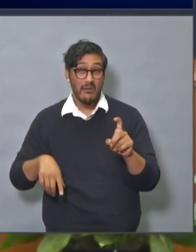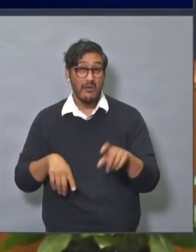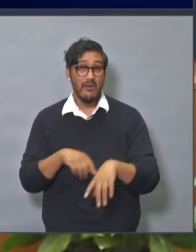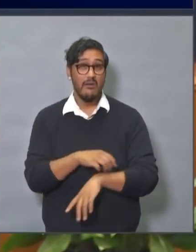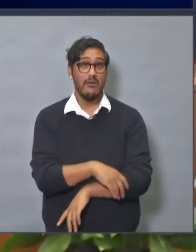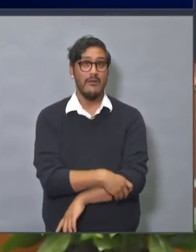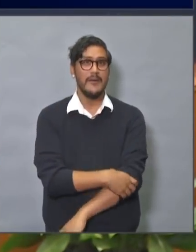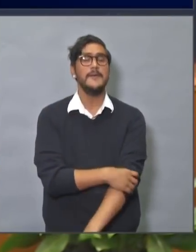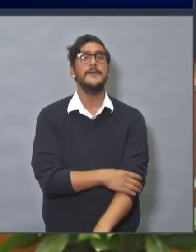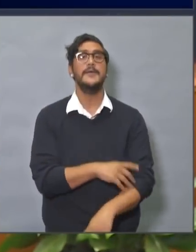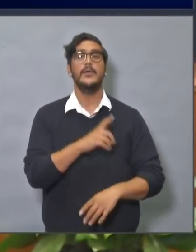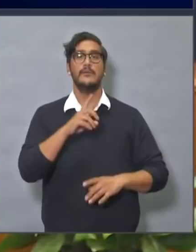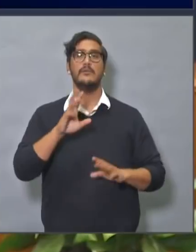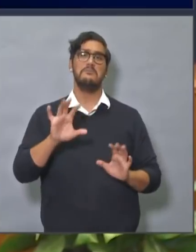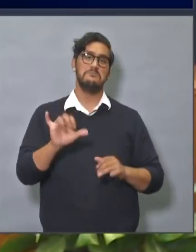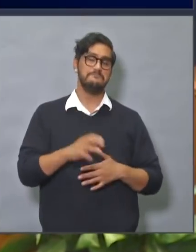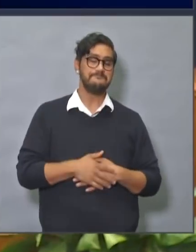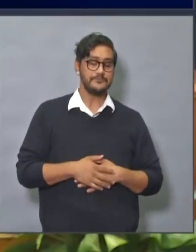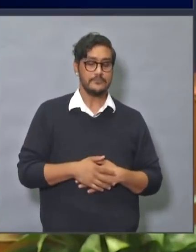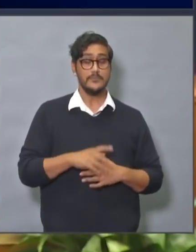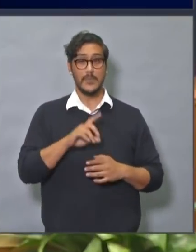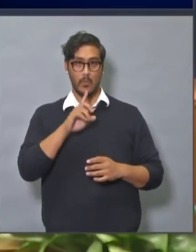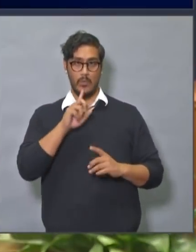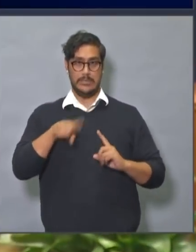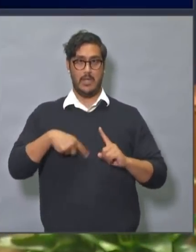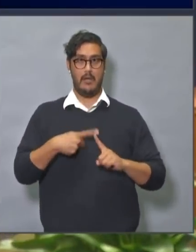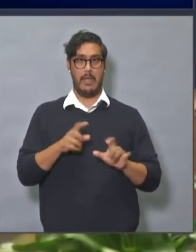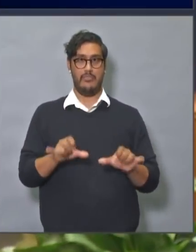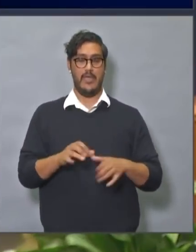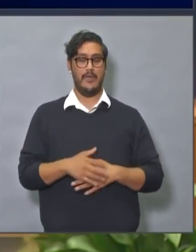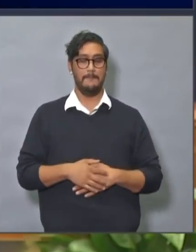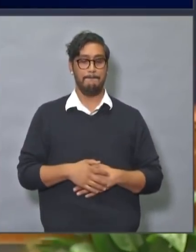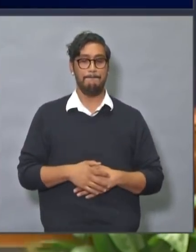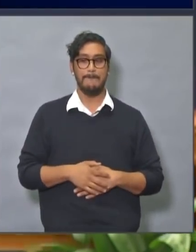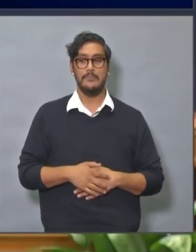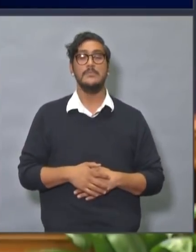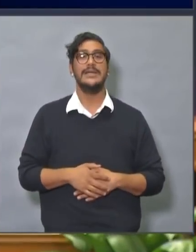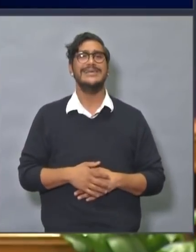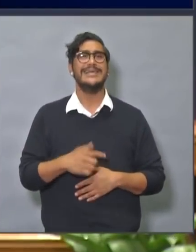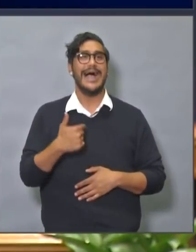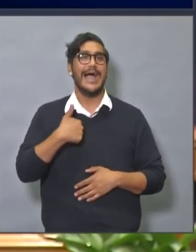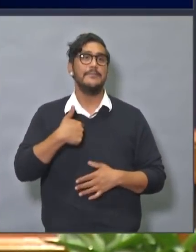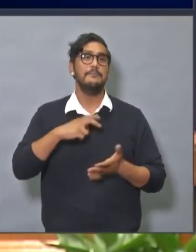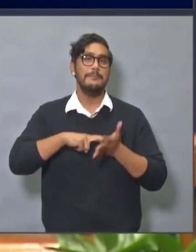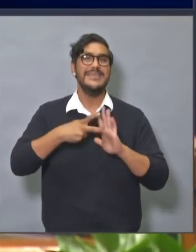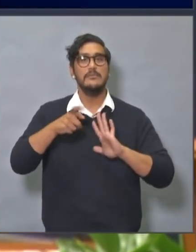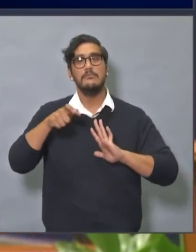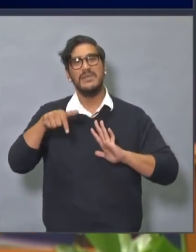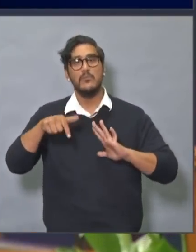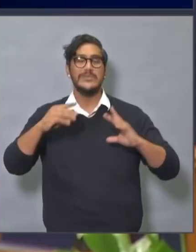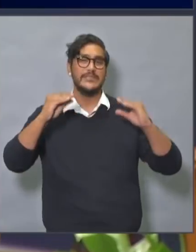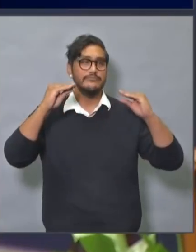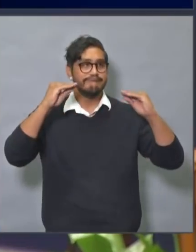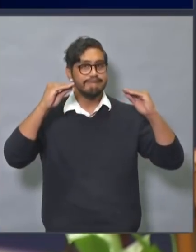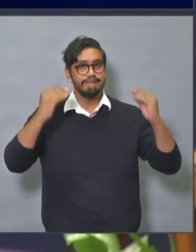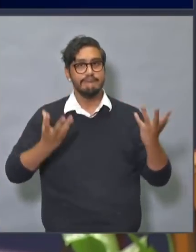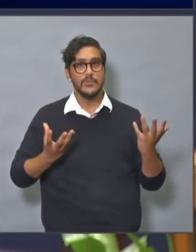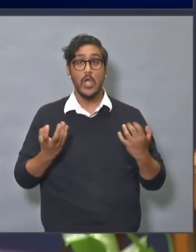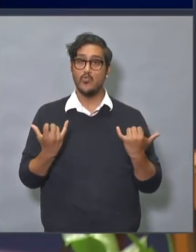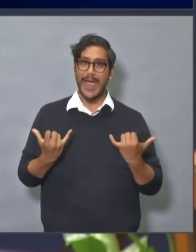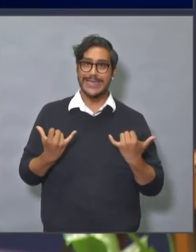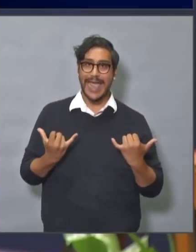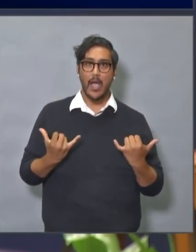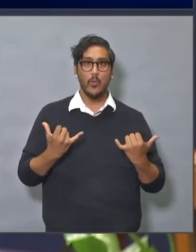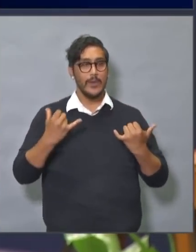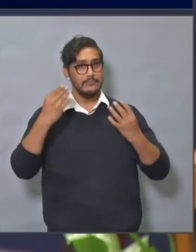the first part. When I talk about that, I'm referencing the fact that people need to be educated. I tell people we are now in a mitigate and educate,